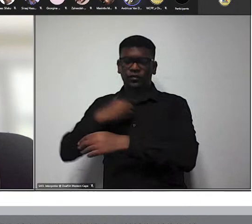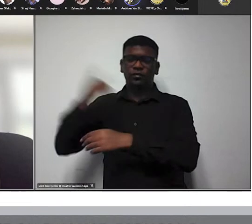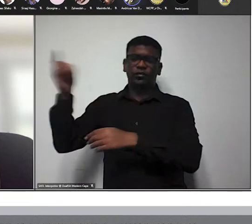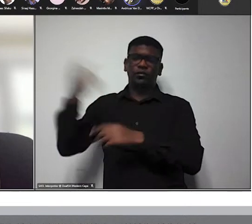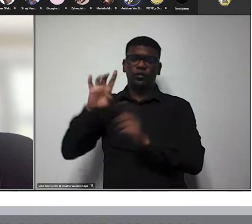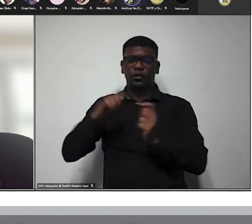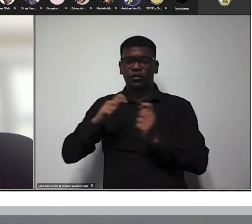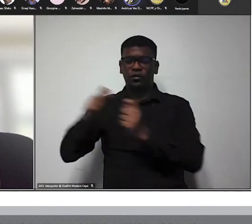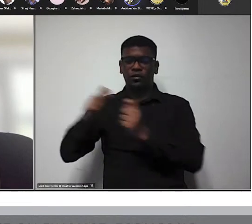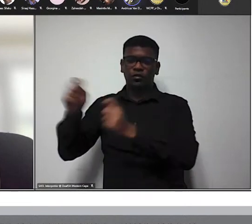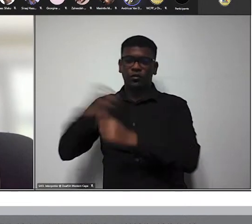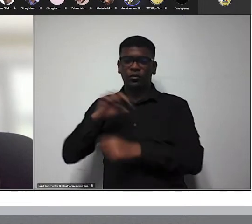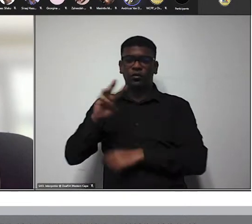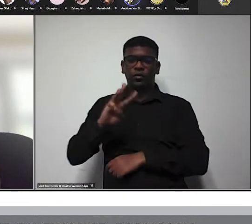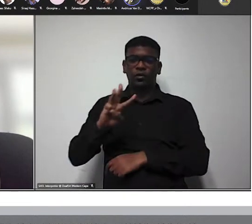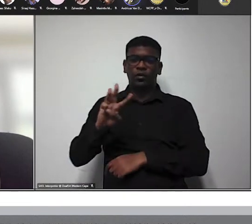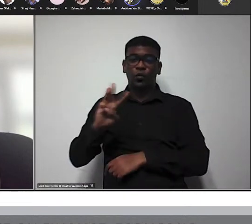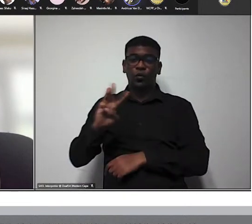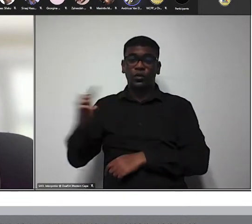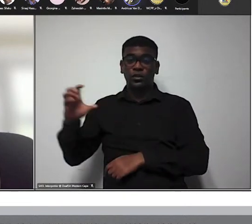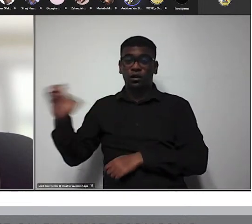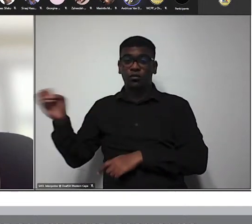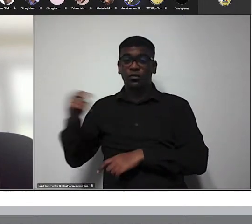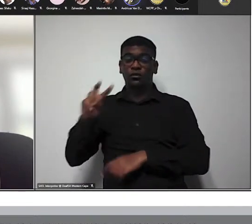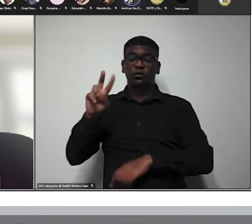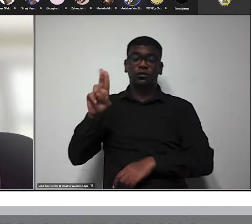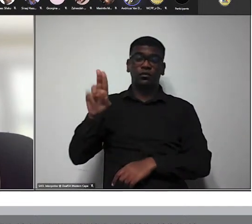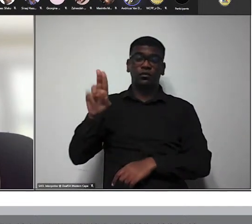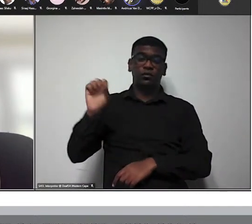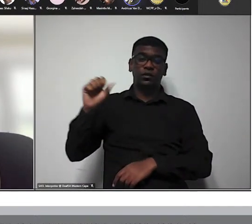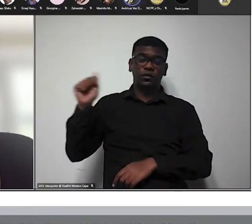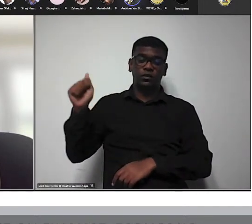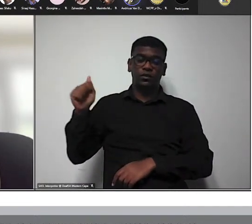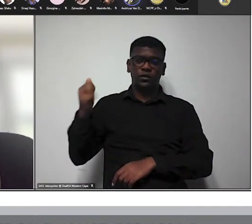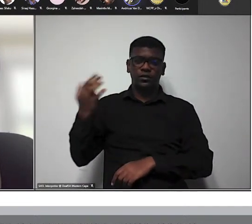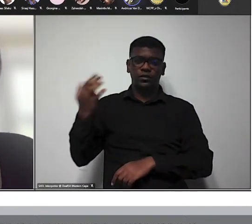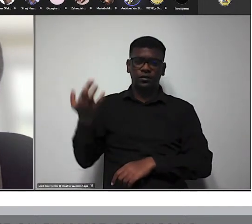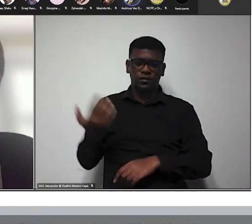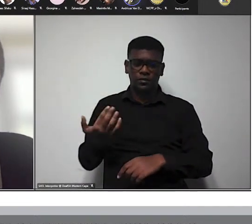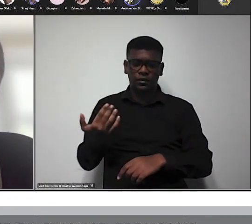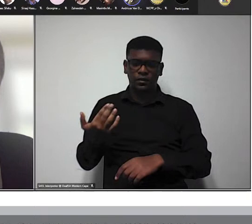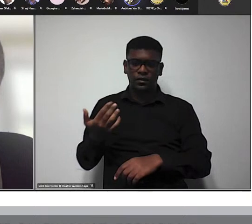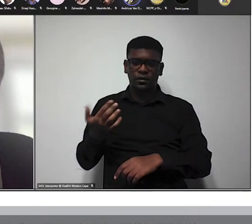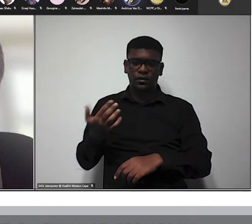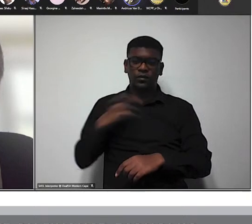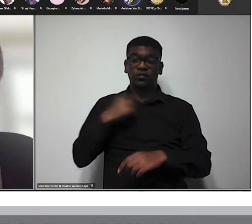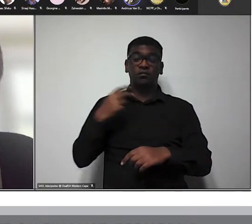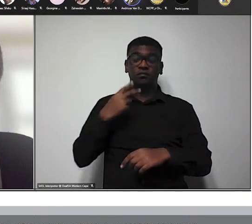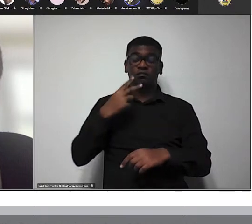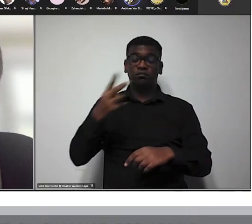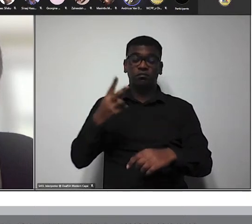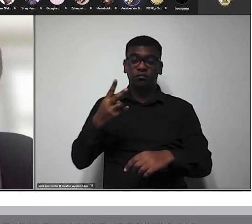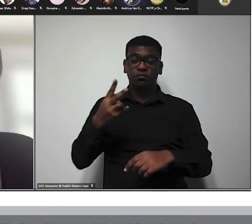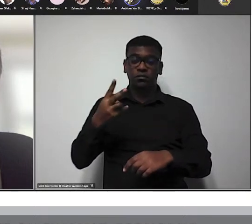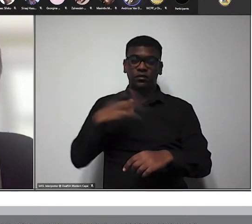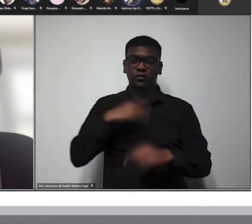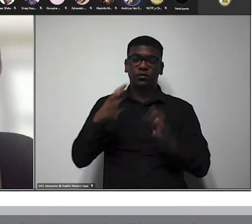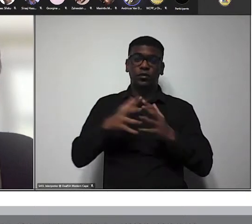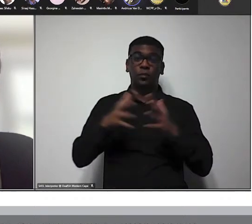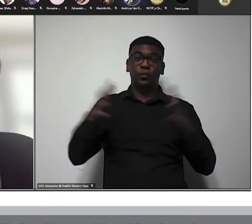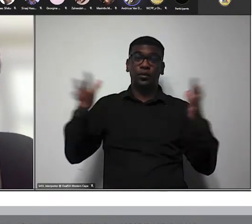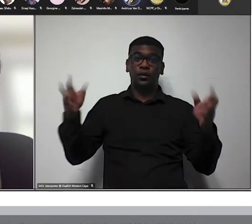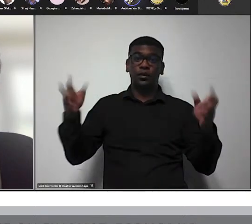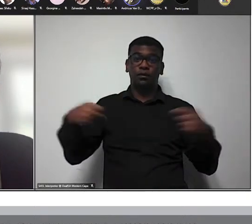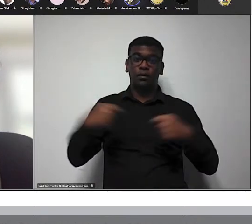the west coast of the USA, which is, it seems to me, the biggest market if you look at